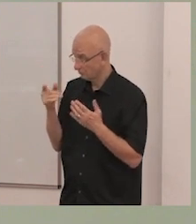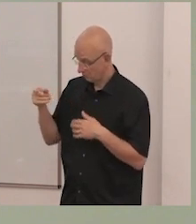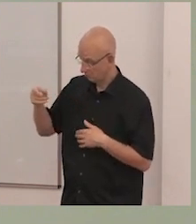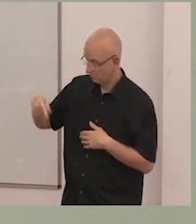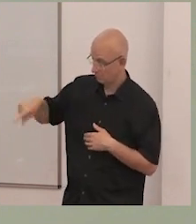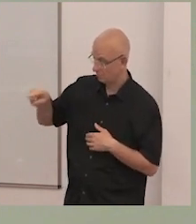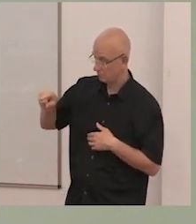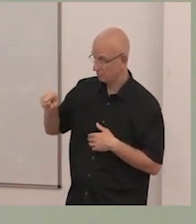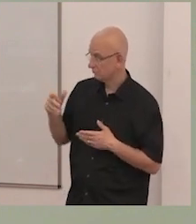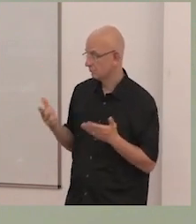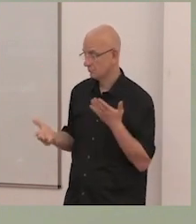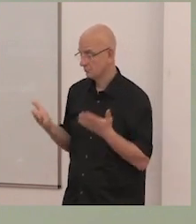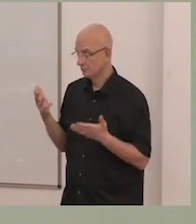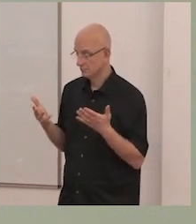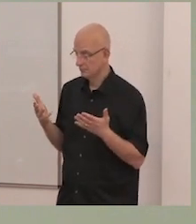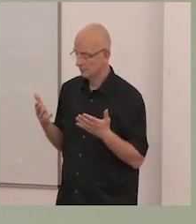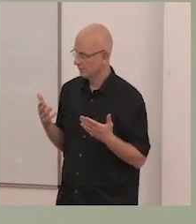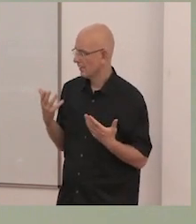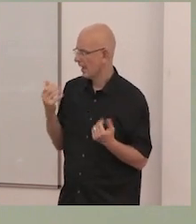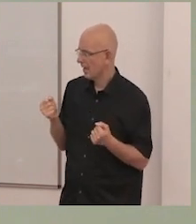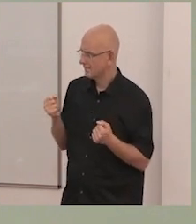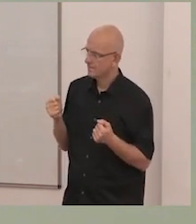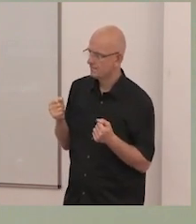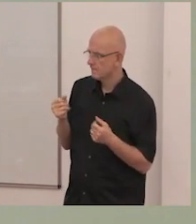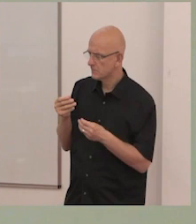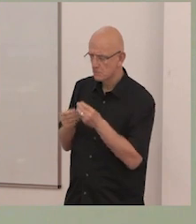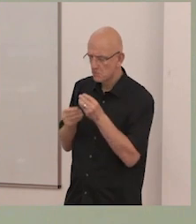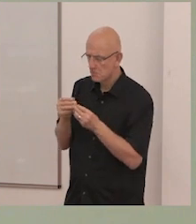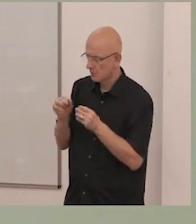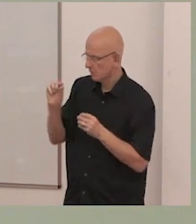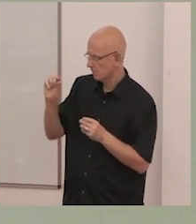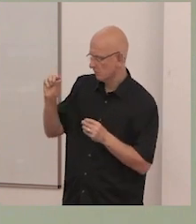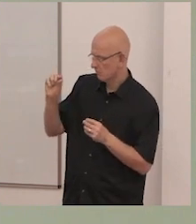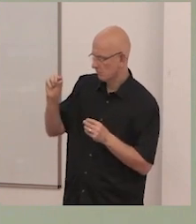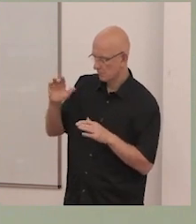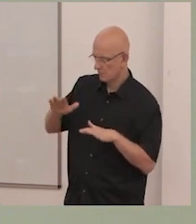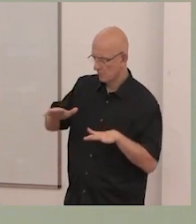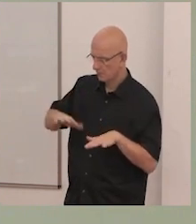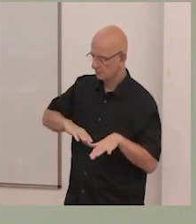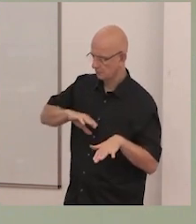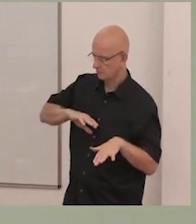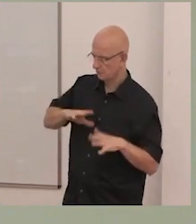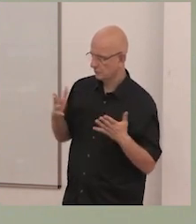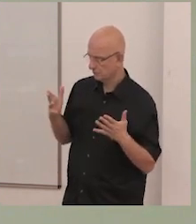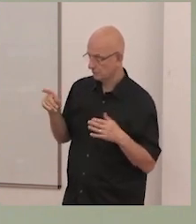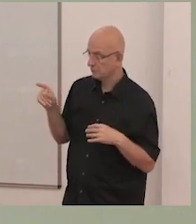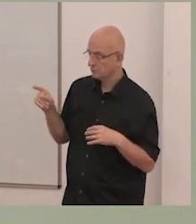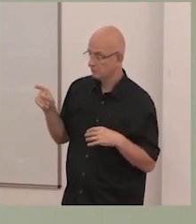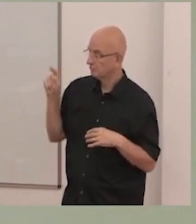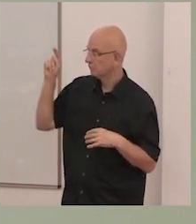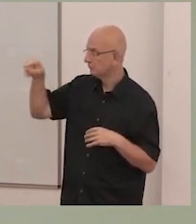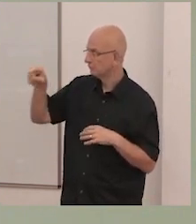conditions, they go to live to places which are institutions, but why they are called schools? And why